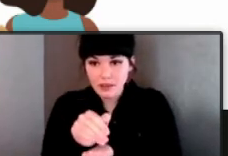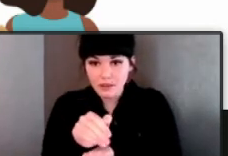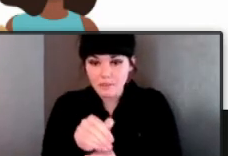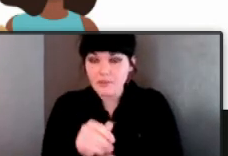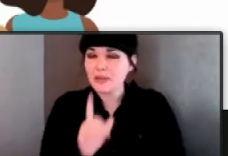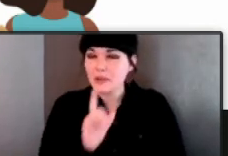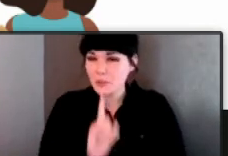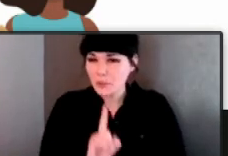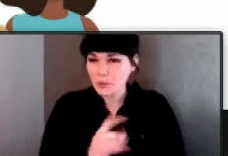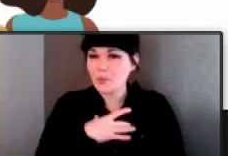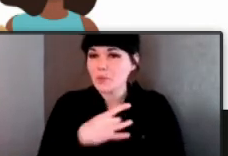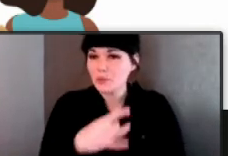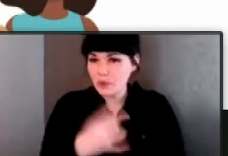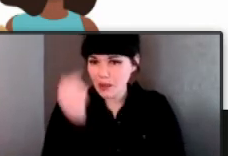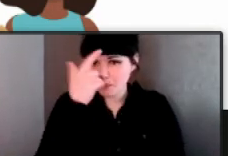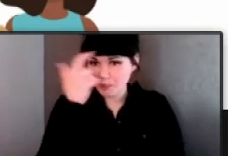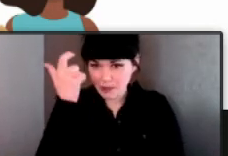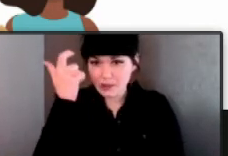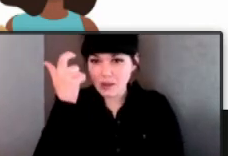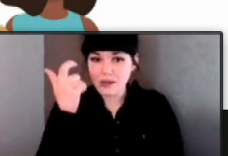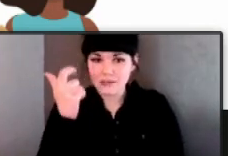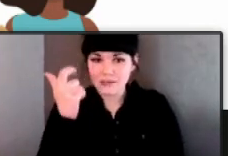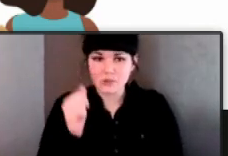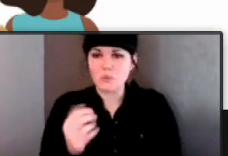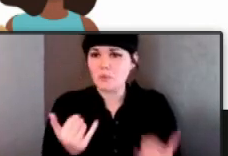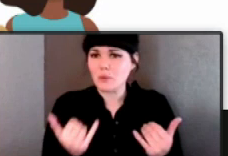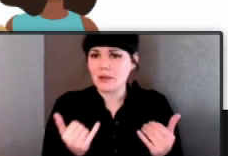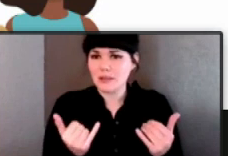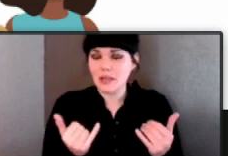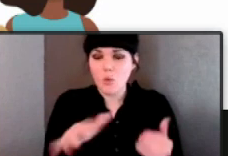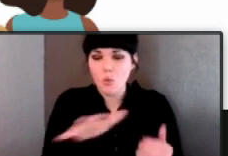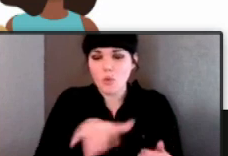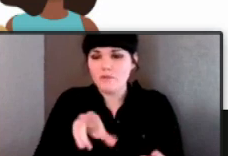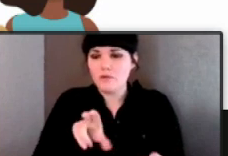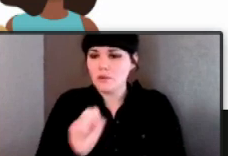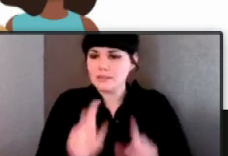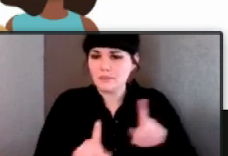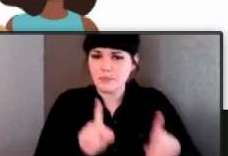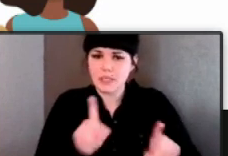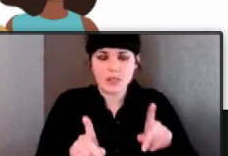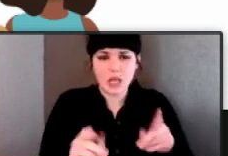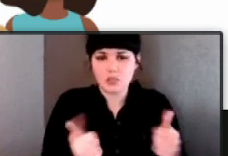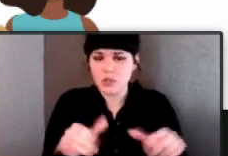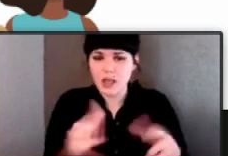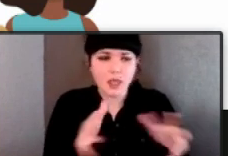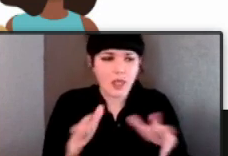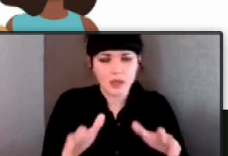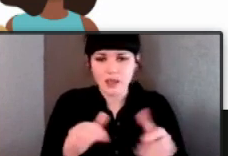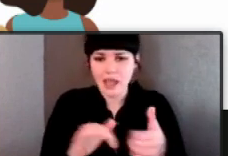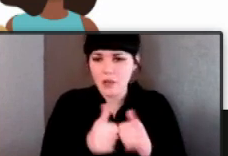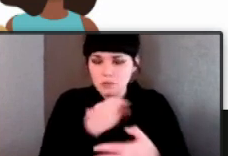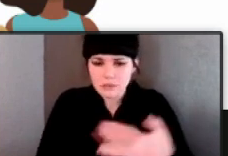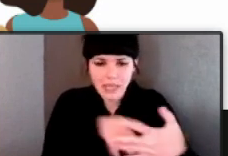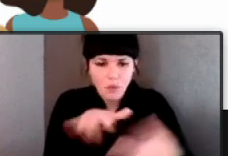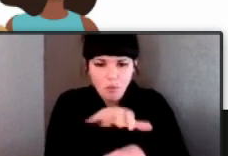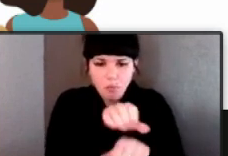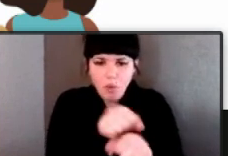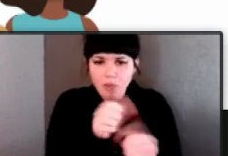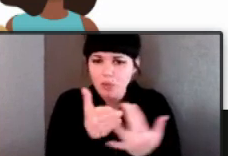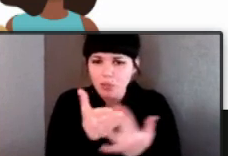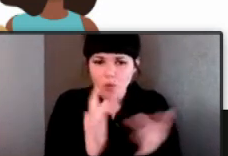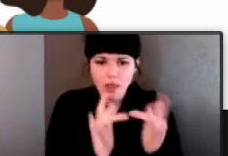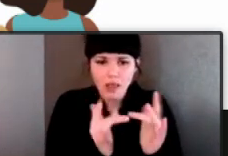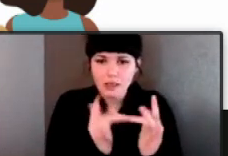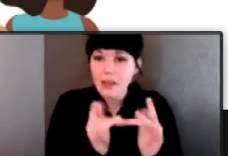country that people are having to scramble to get appointments via the internet, but this is a simple way that you can call us and speak face-to-face with